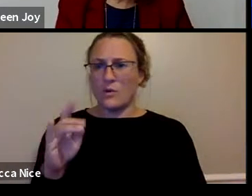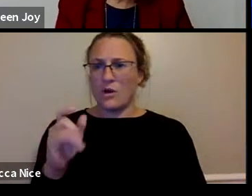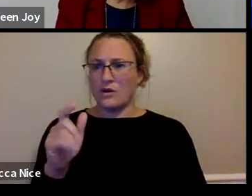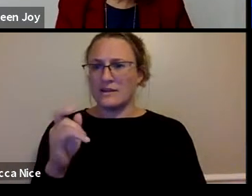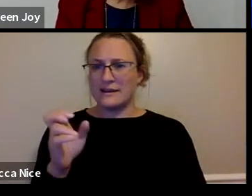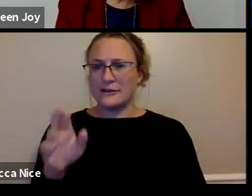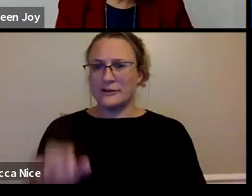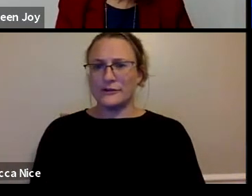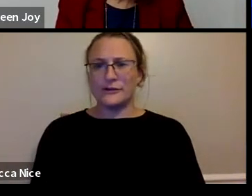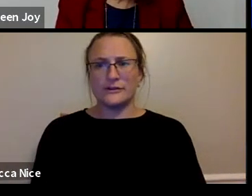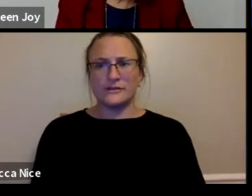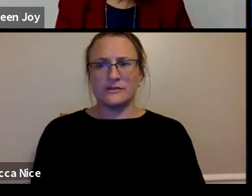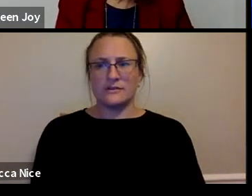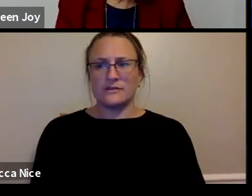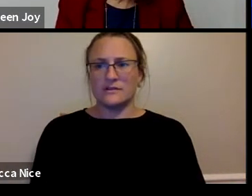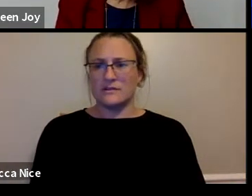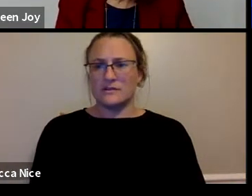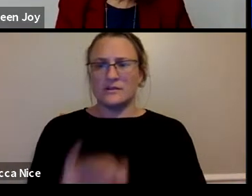Jason Shea.